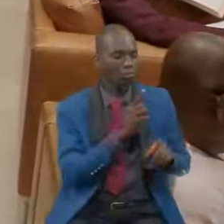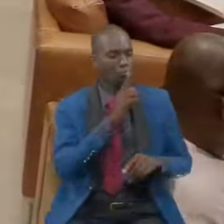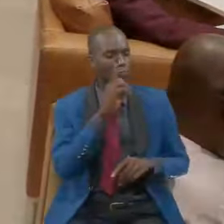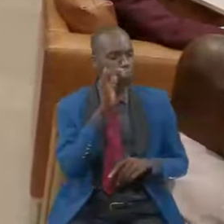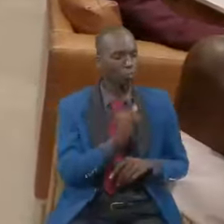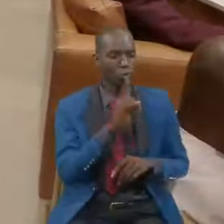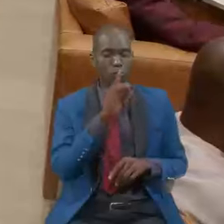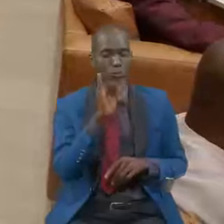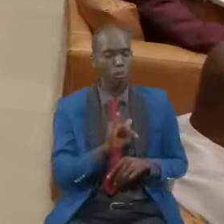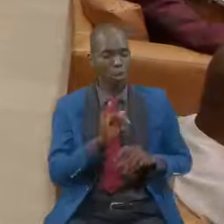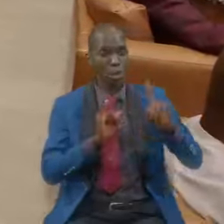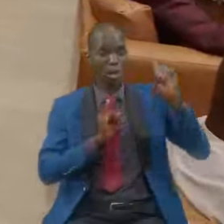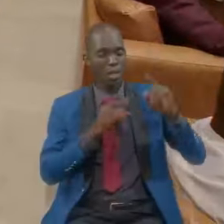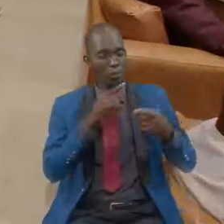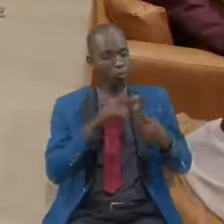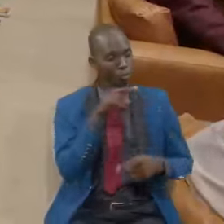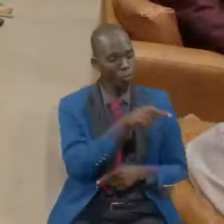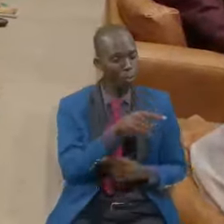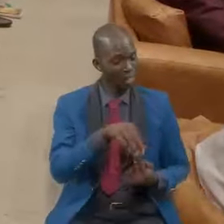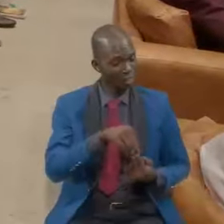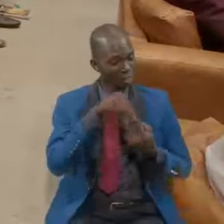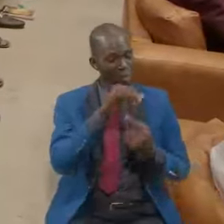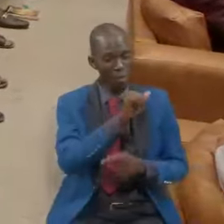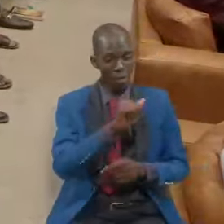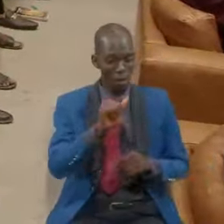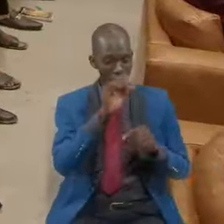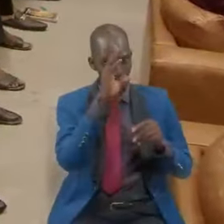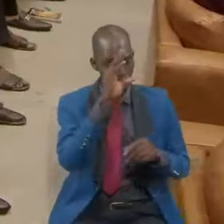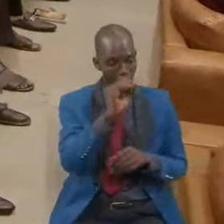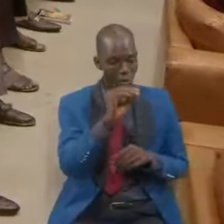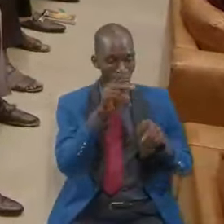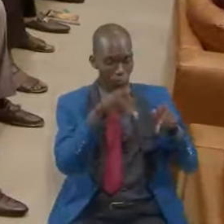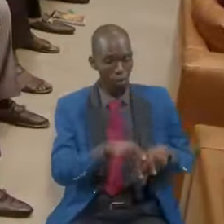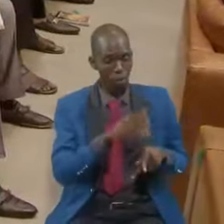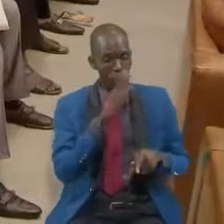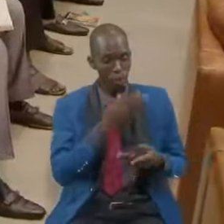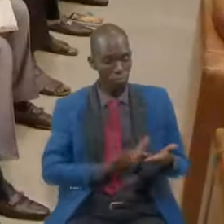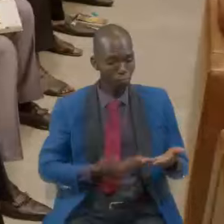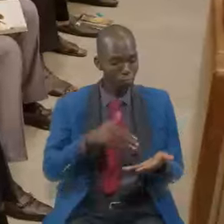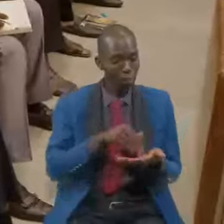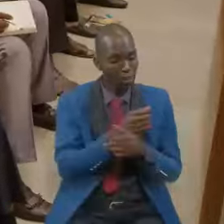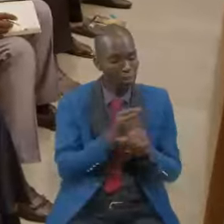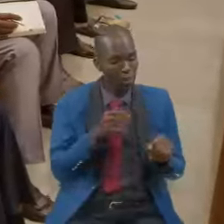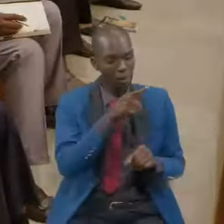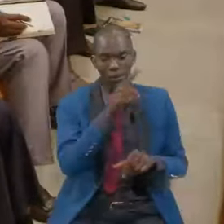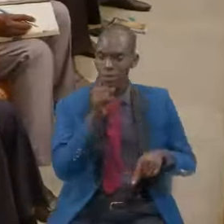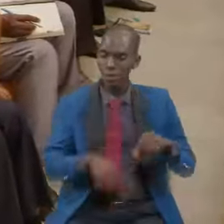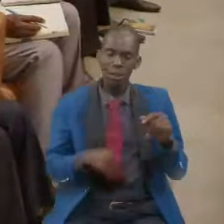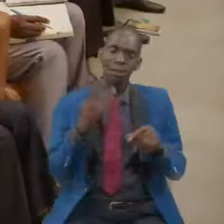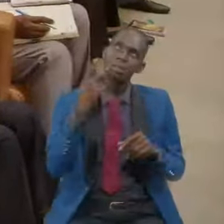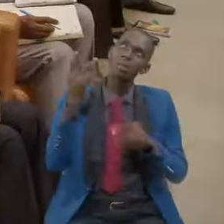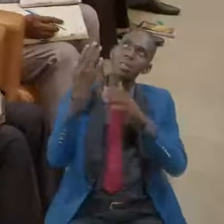except a man be born again, he cannot see the kingdom of God.